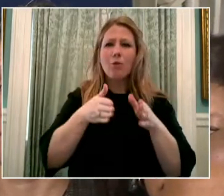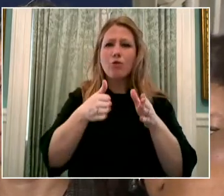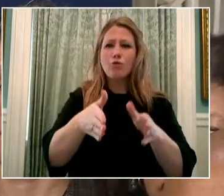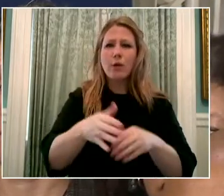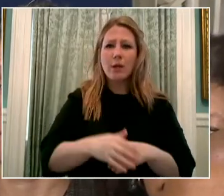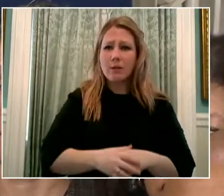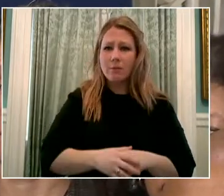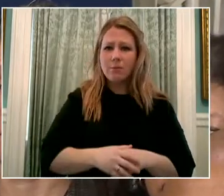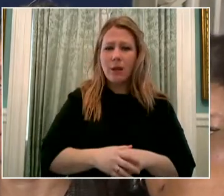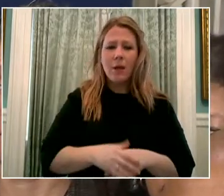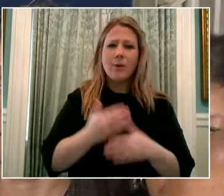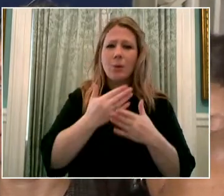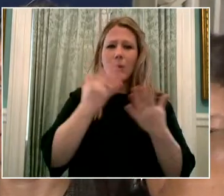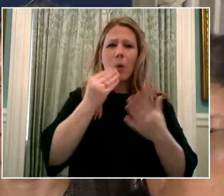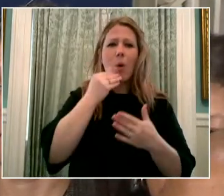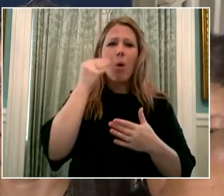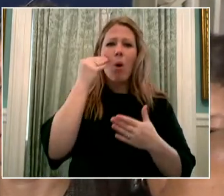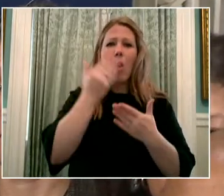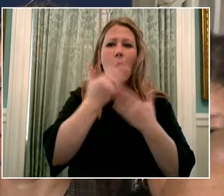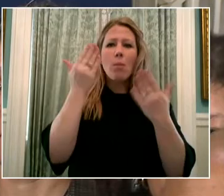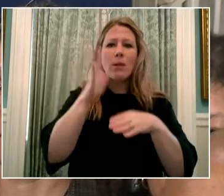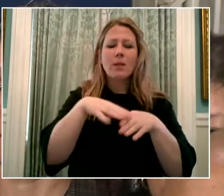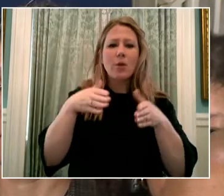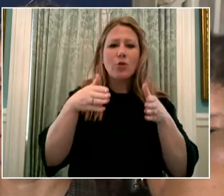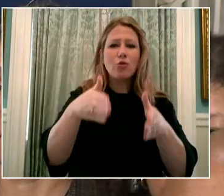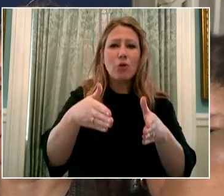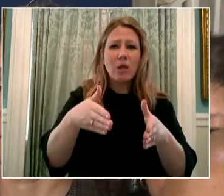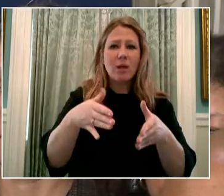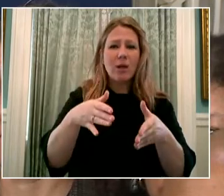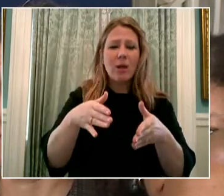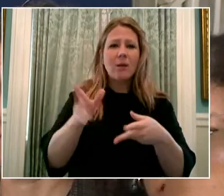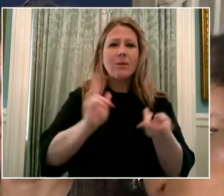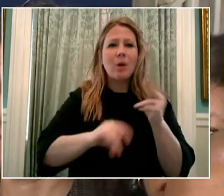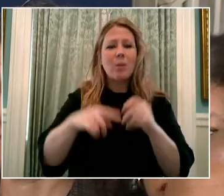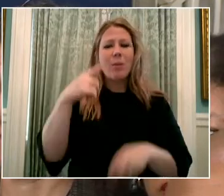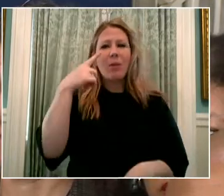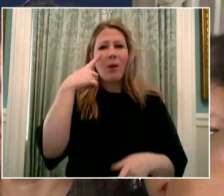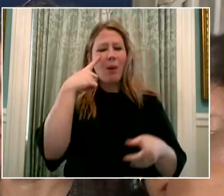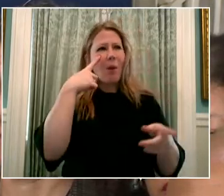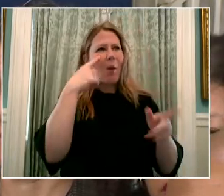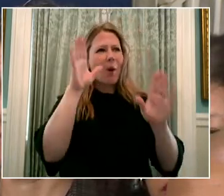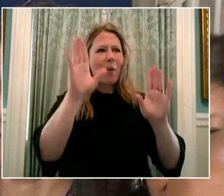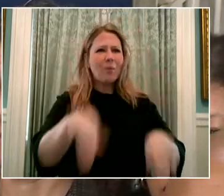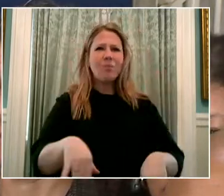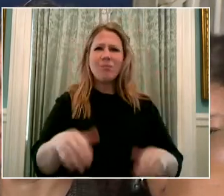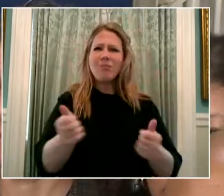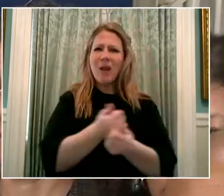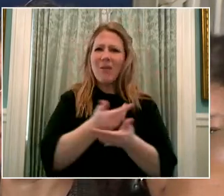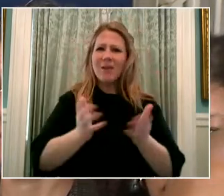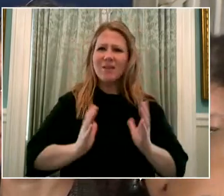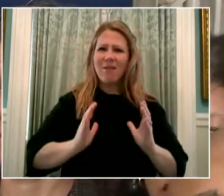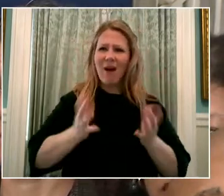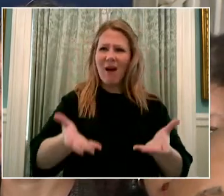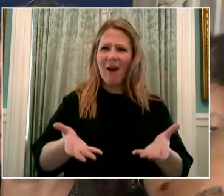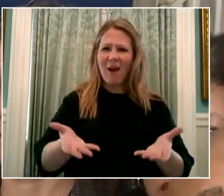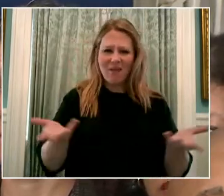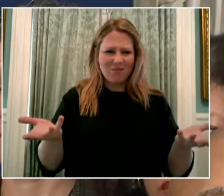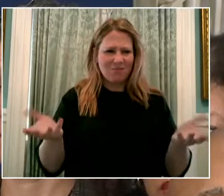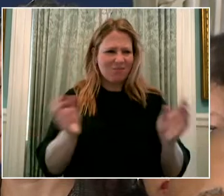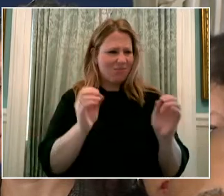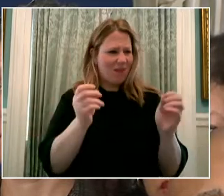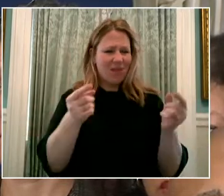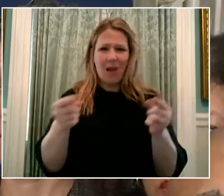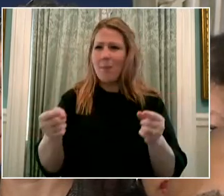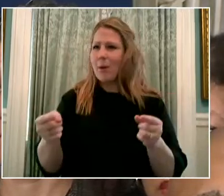street. Everybody thinks everything is fine. This is a great job done by Deputy Mayor William Ison, but